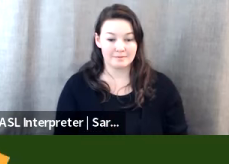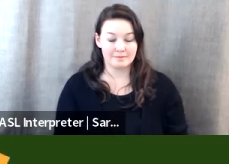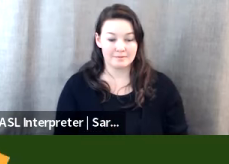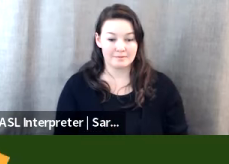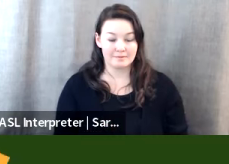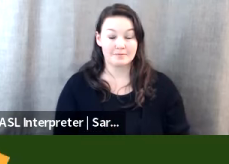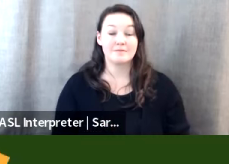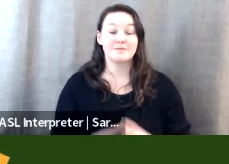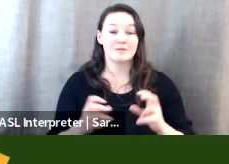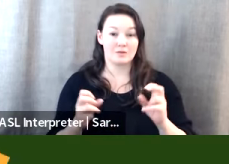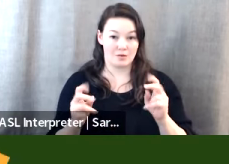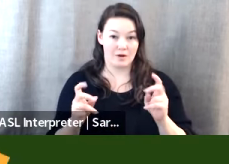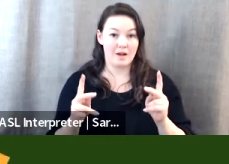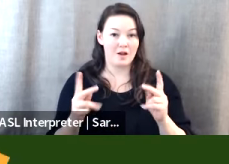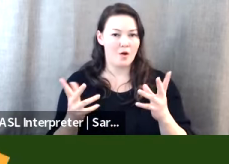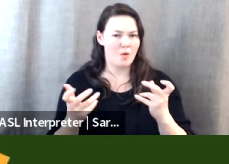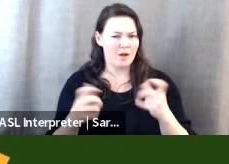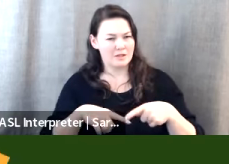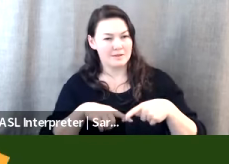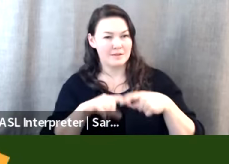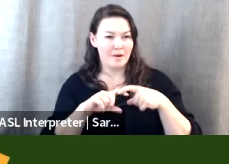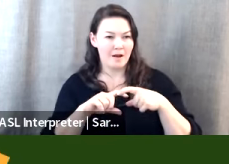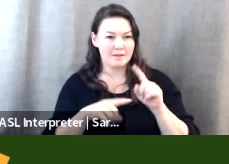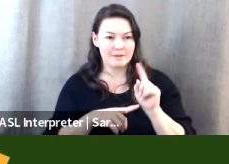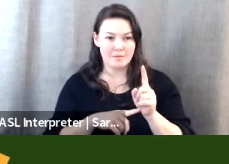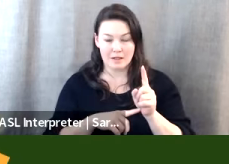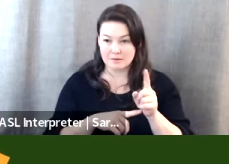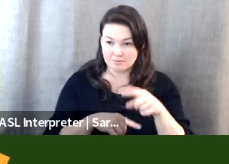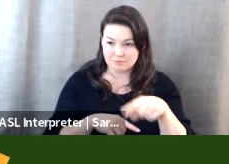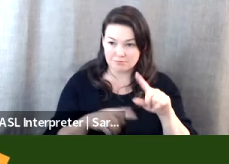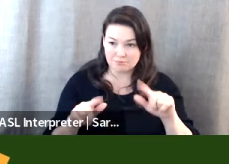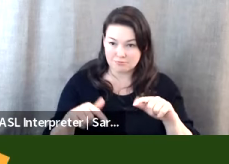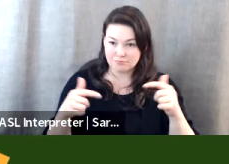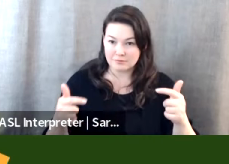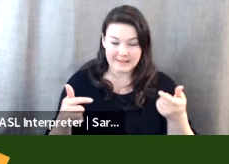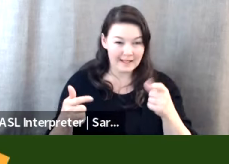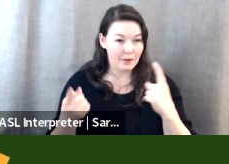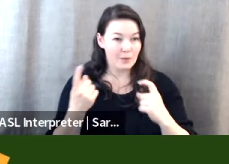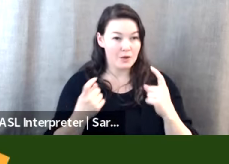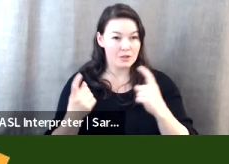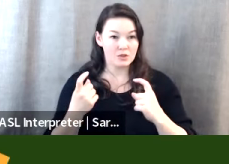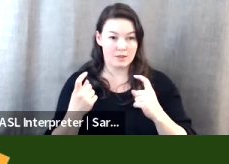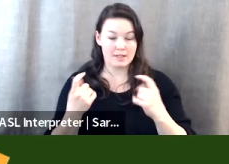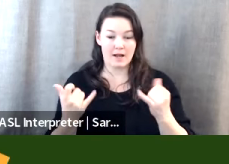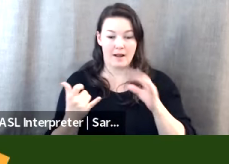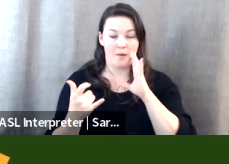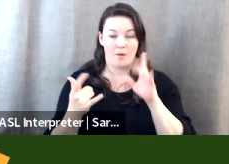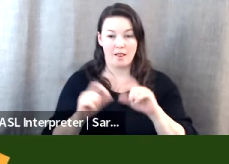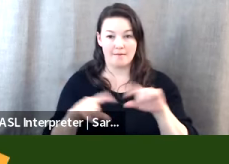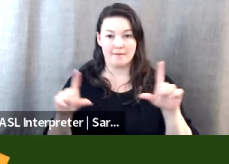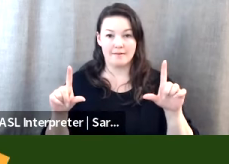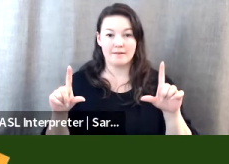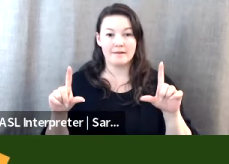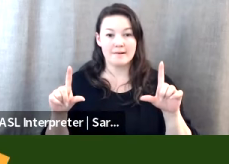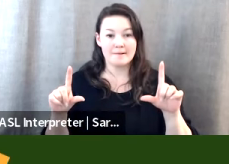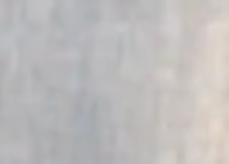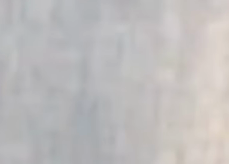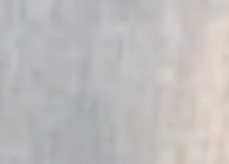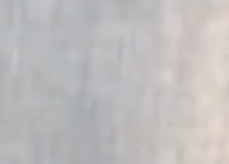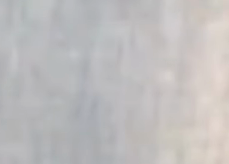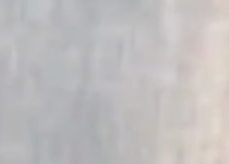All right, so I just want to pause here for a moment and see if there's any questions, because what we're going to do is go ahead and pull up the